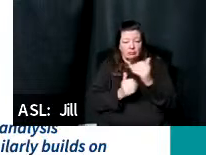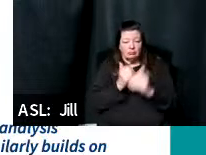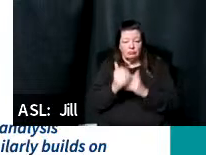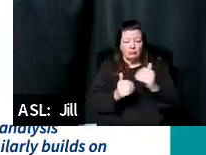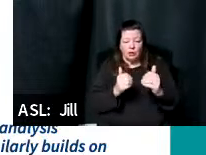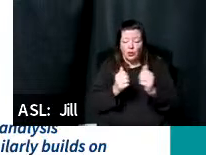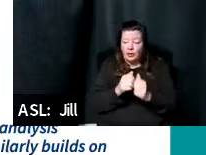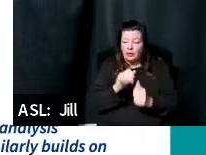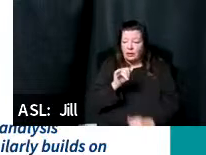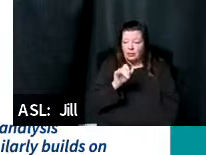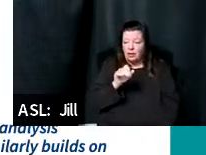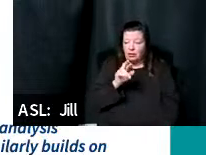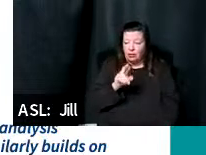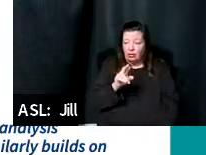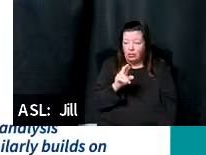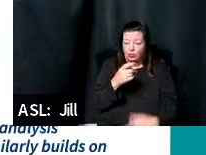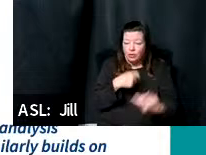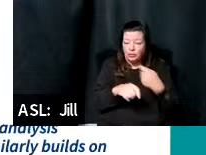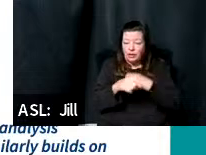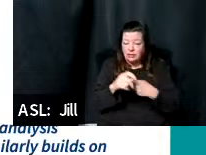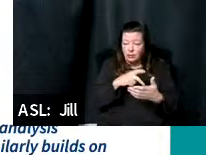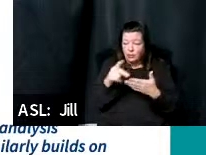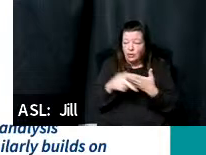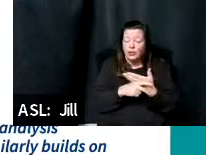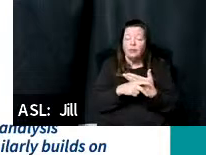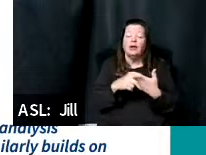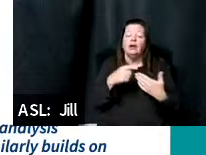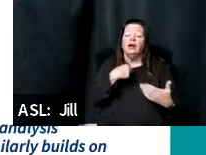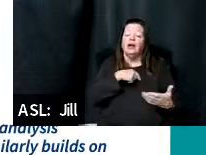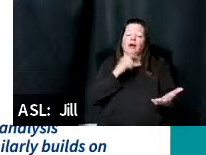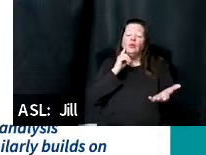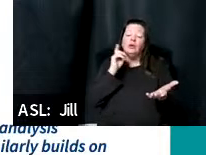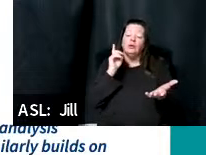Interstate Bridge Replacement Program, and recognized that